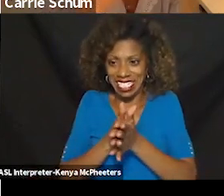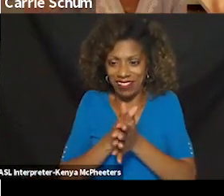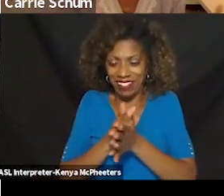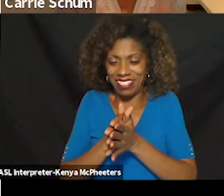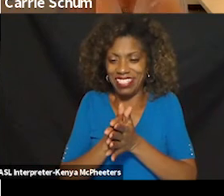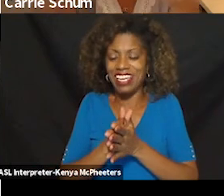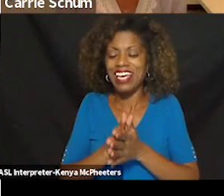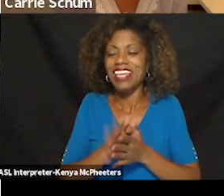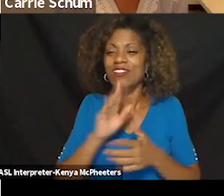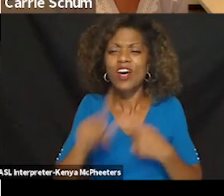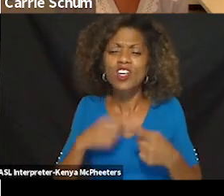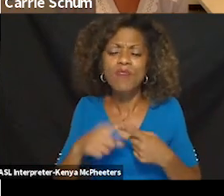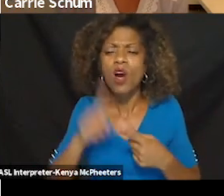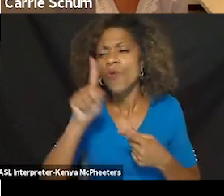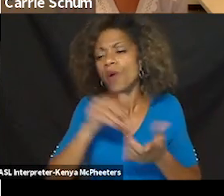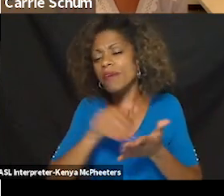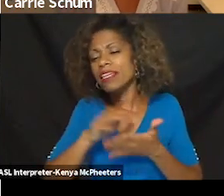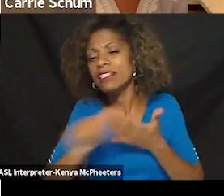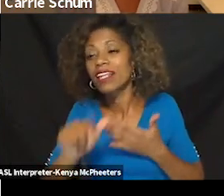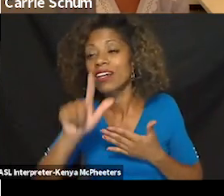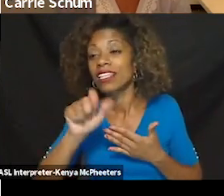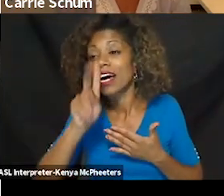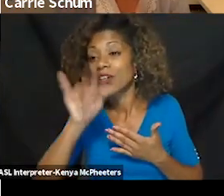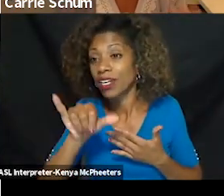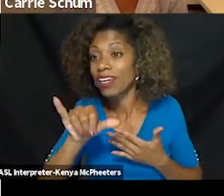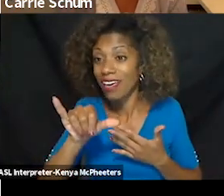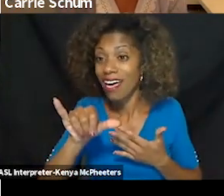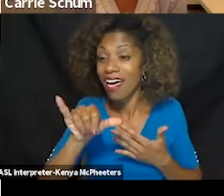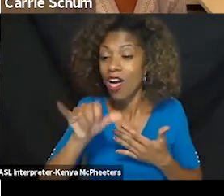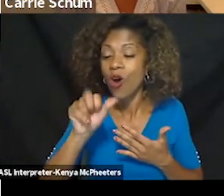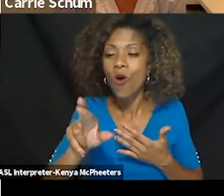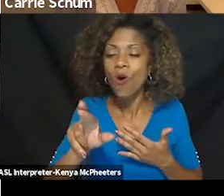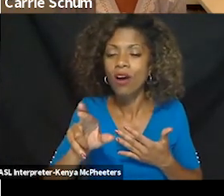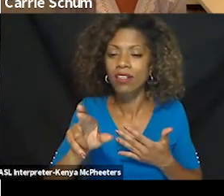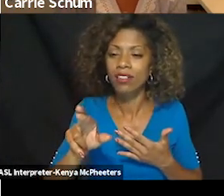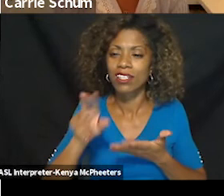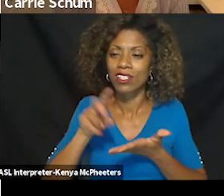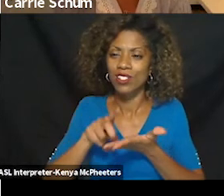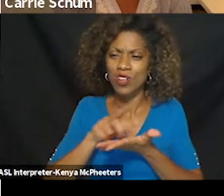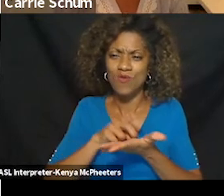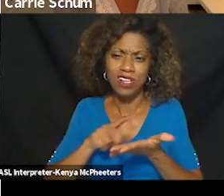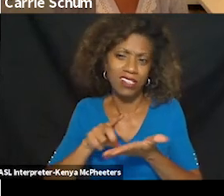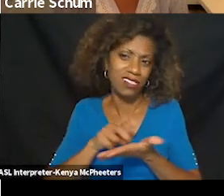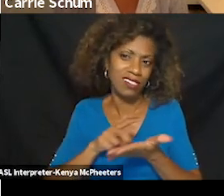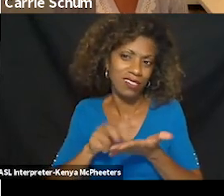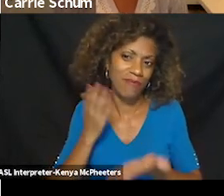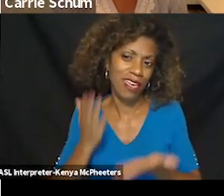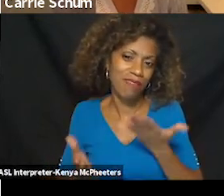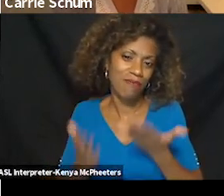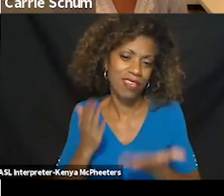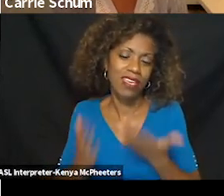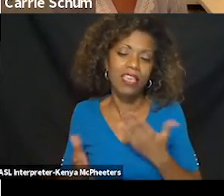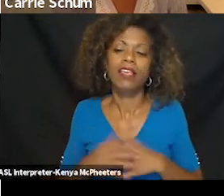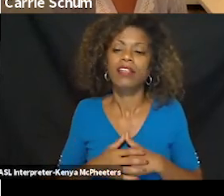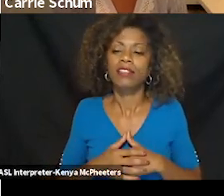donuts. What would actually get people to do any of these things? We'll show one slide, which was for testing. The line for vaccines was basically